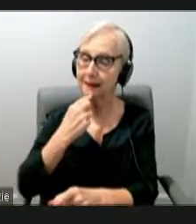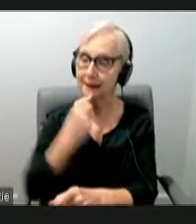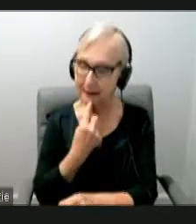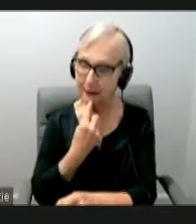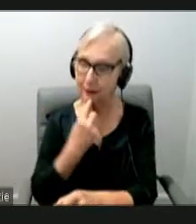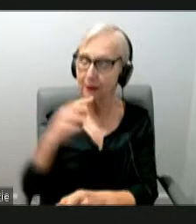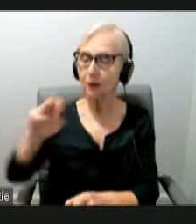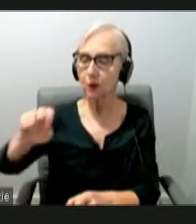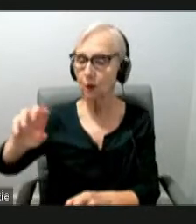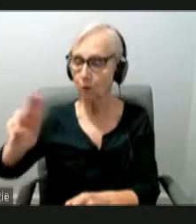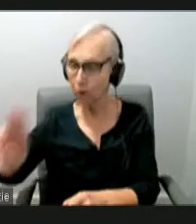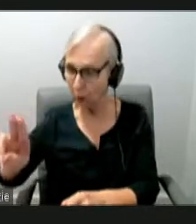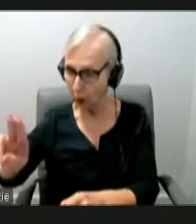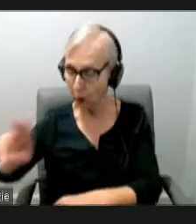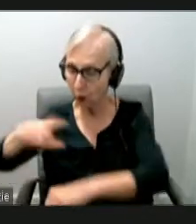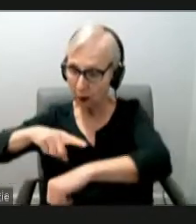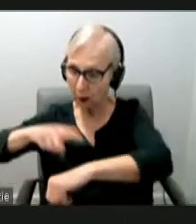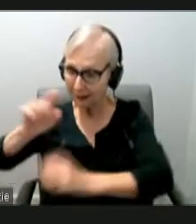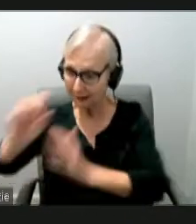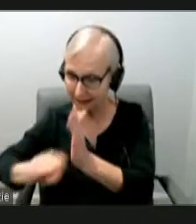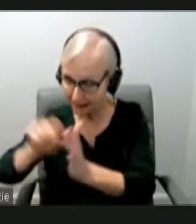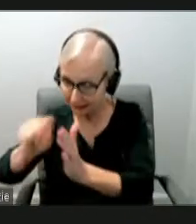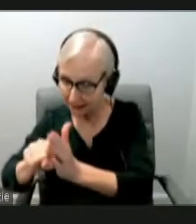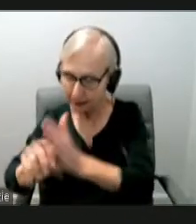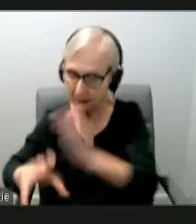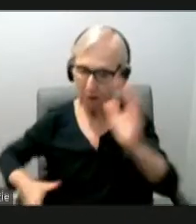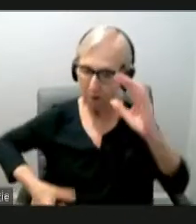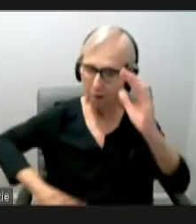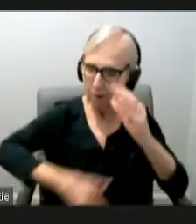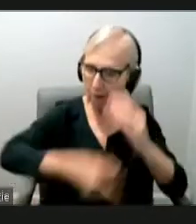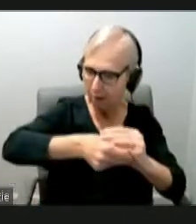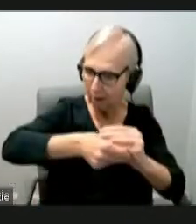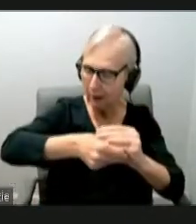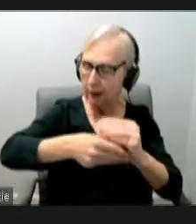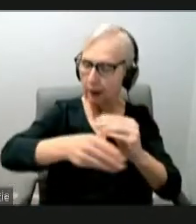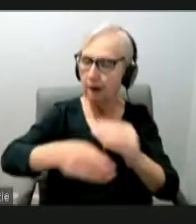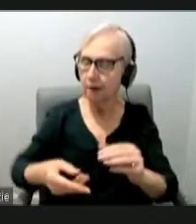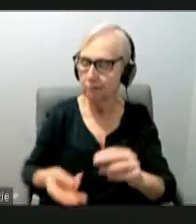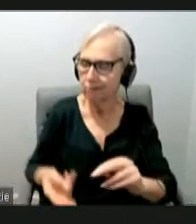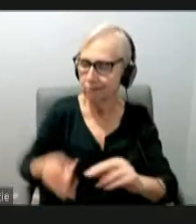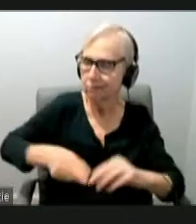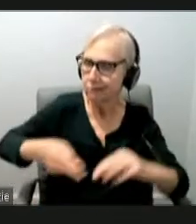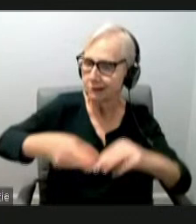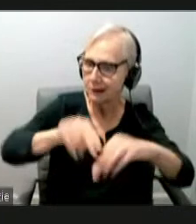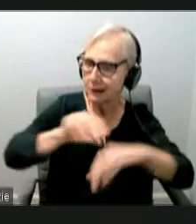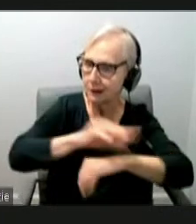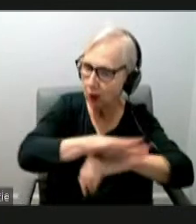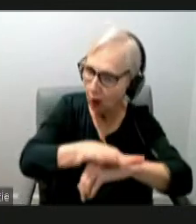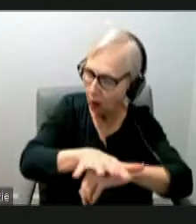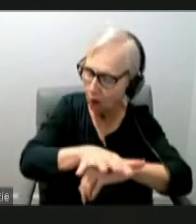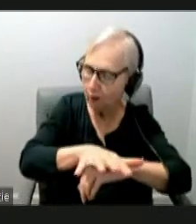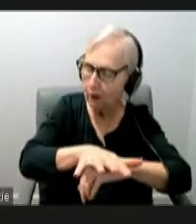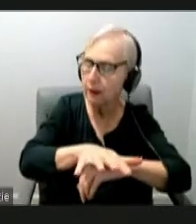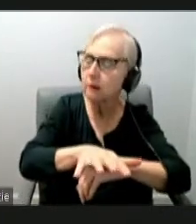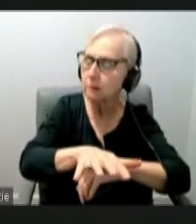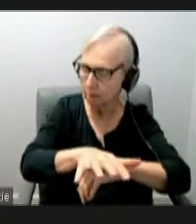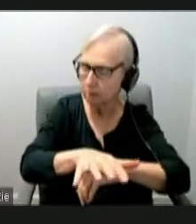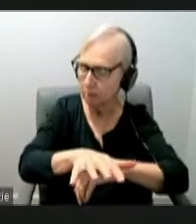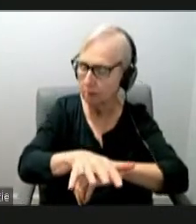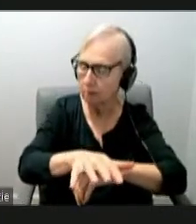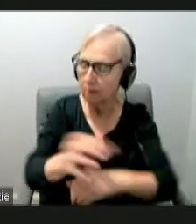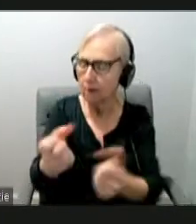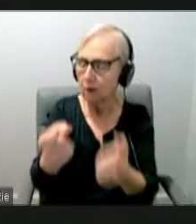season on top of severe rates of increasing hospitalization due to COVID-19,